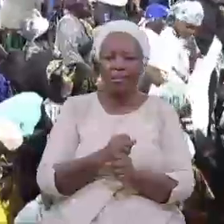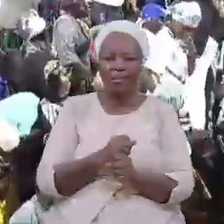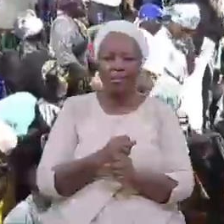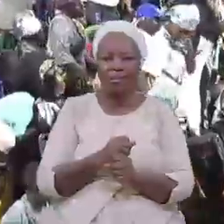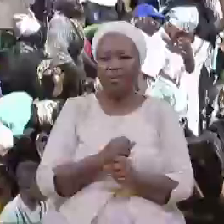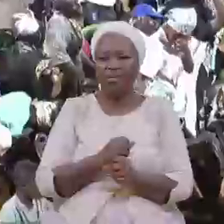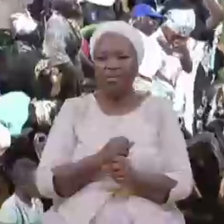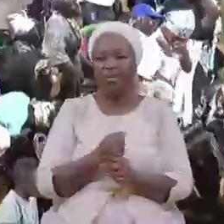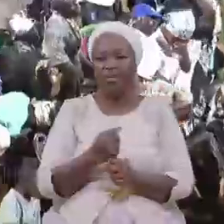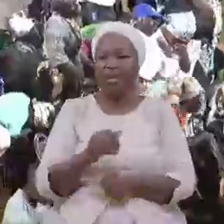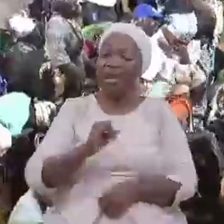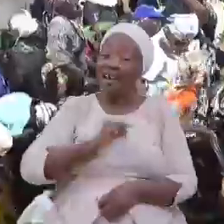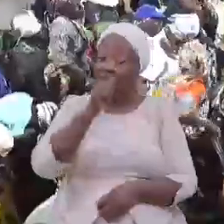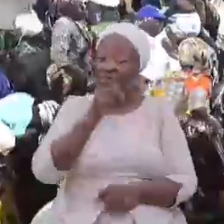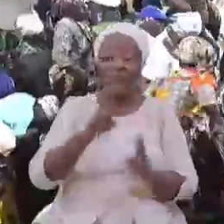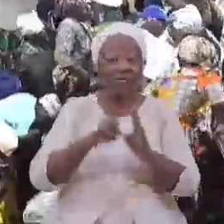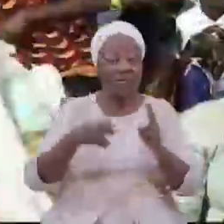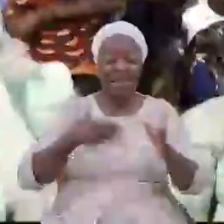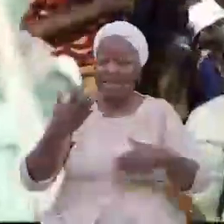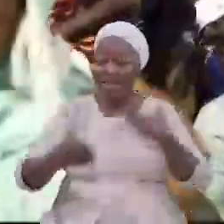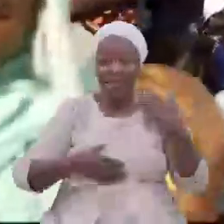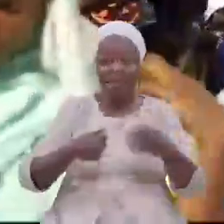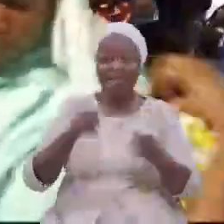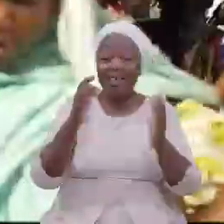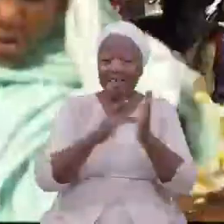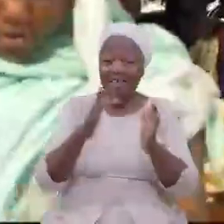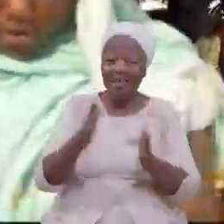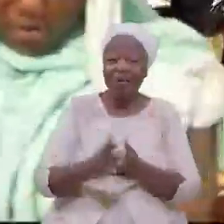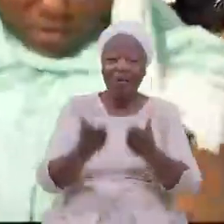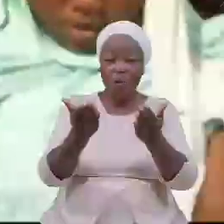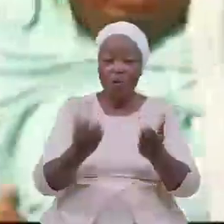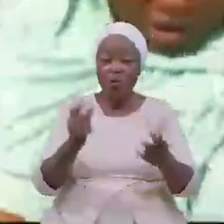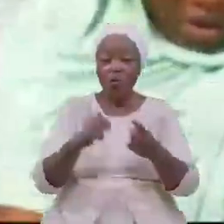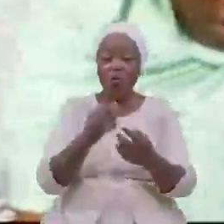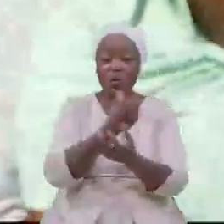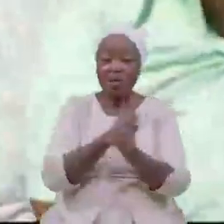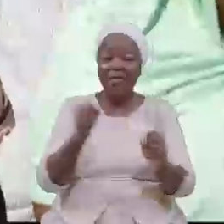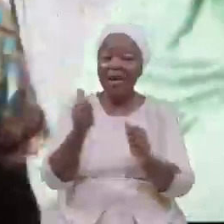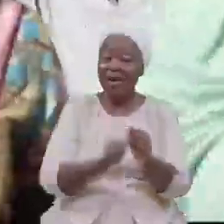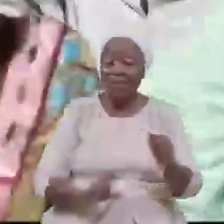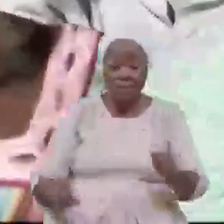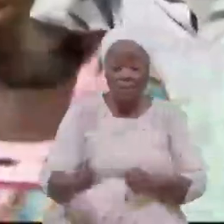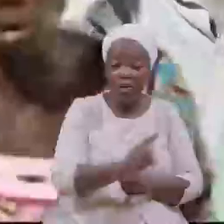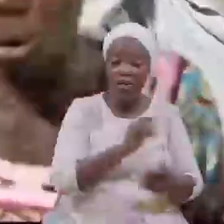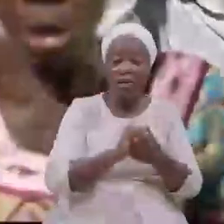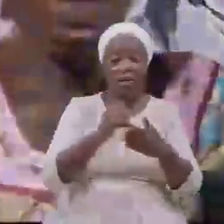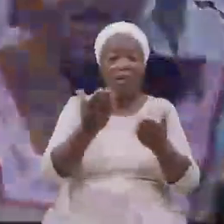I'm so happy Jesus wants to save everyone that wants salvation.